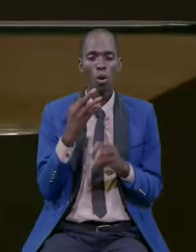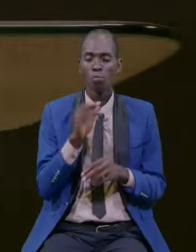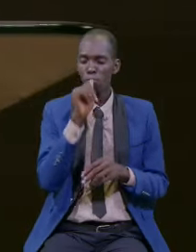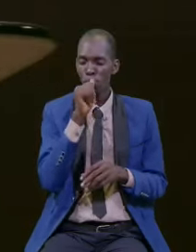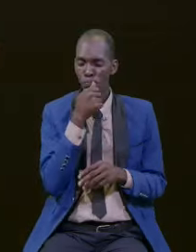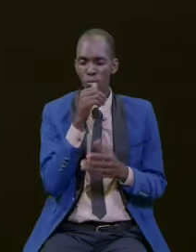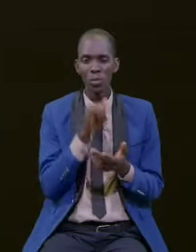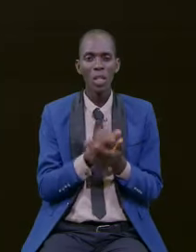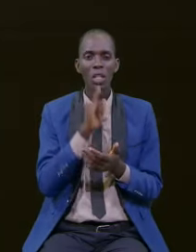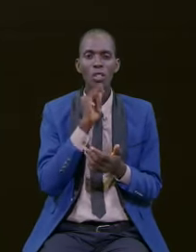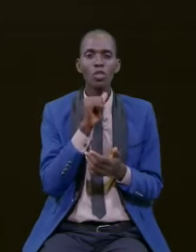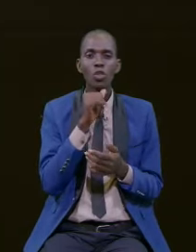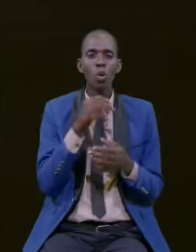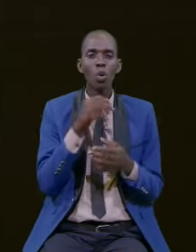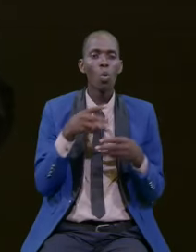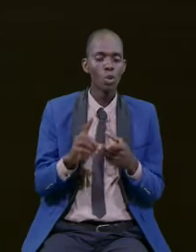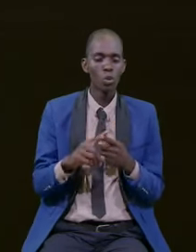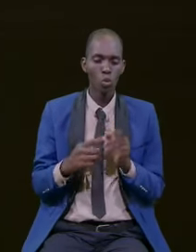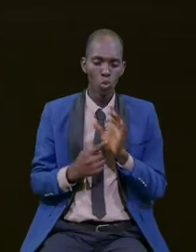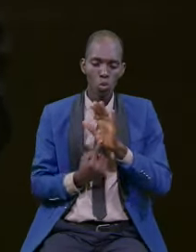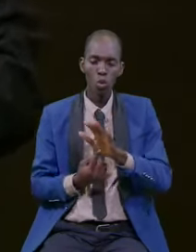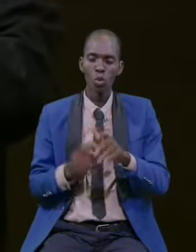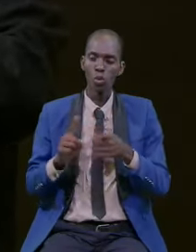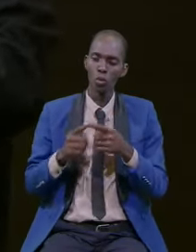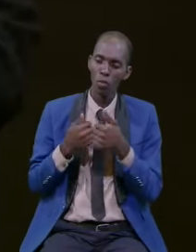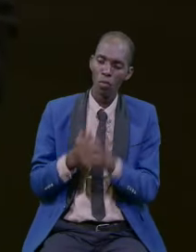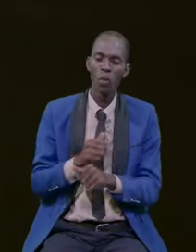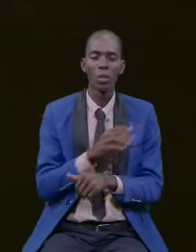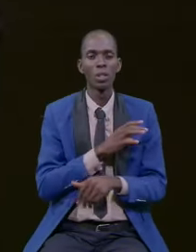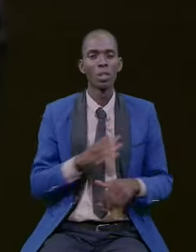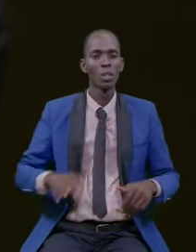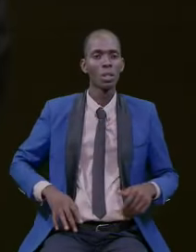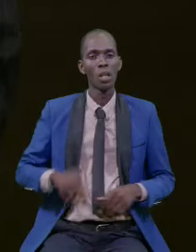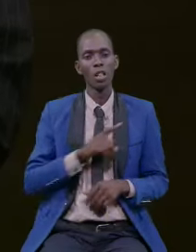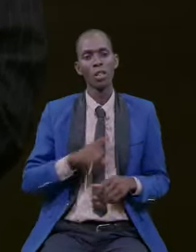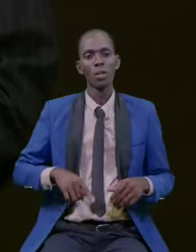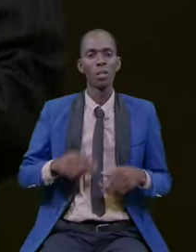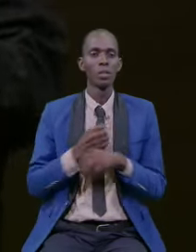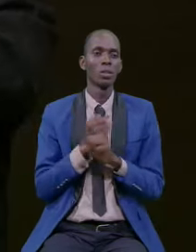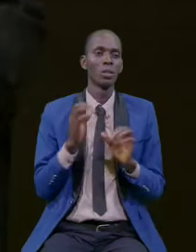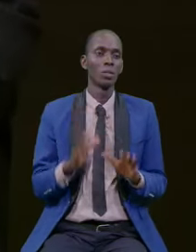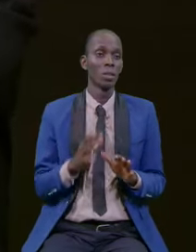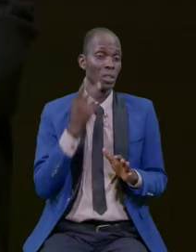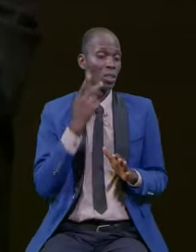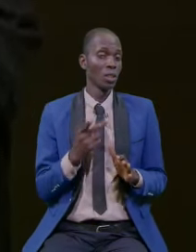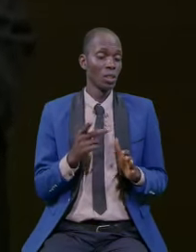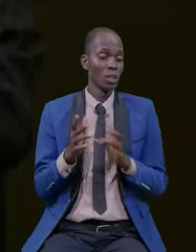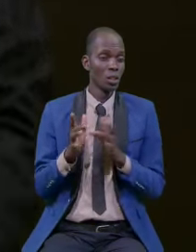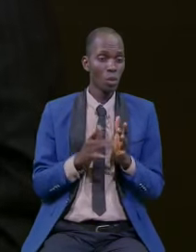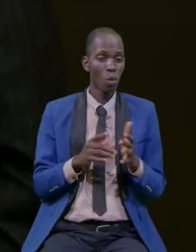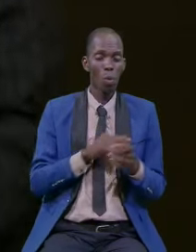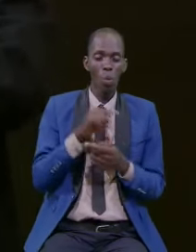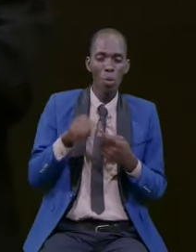of Christ, our Lord and Savior. When he was reviled, he reviled